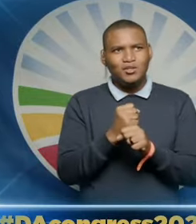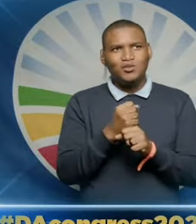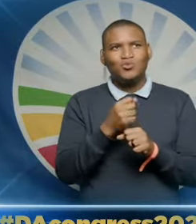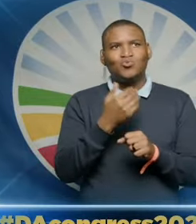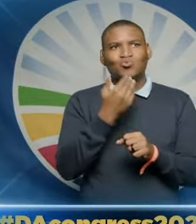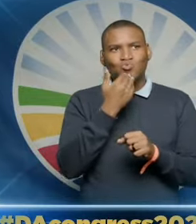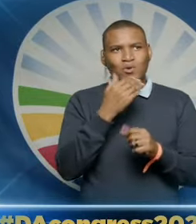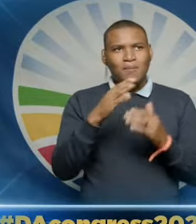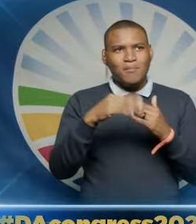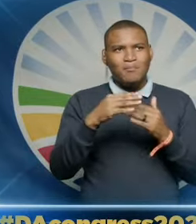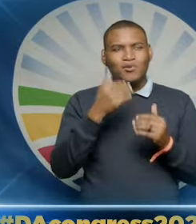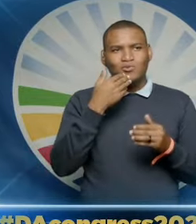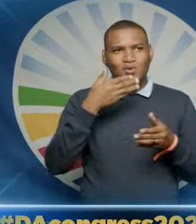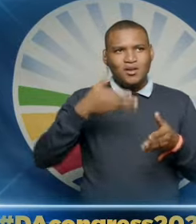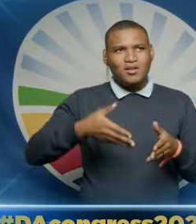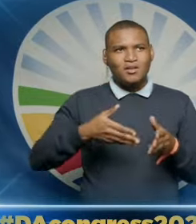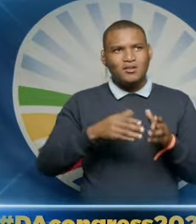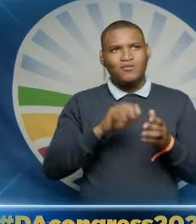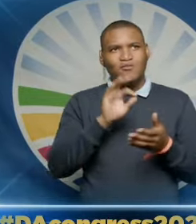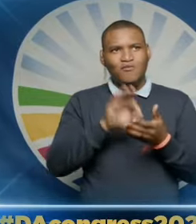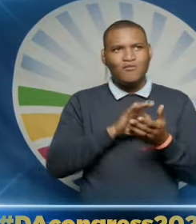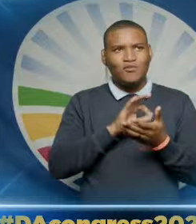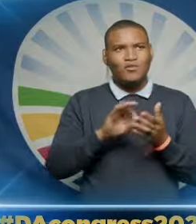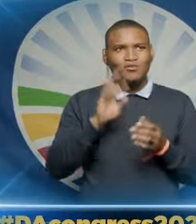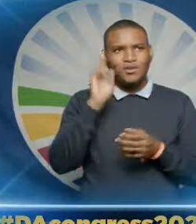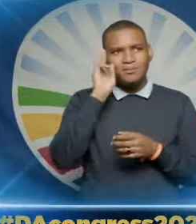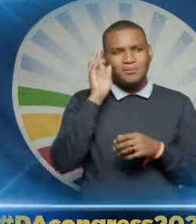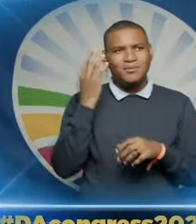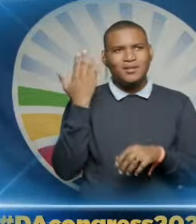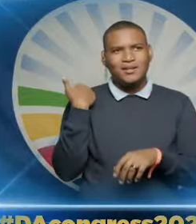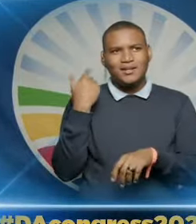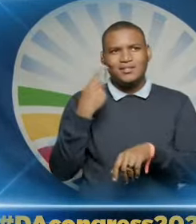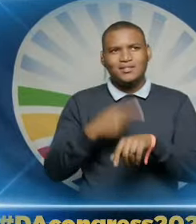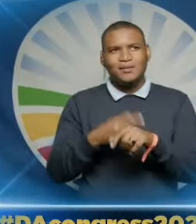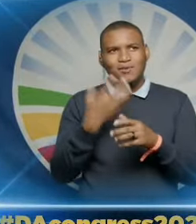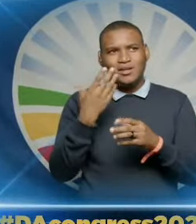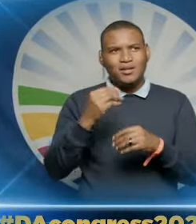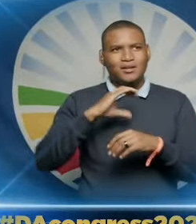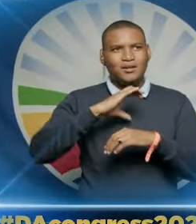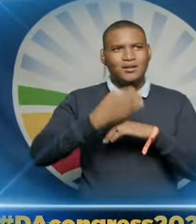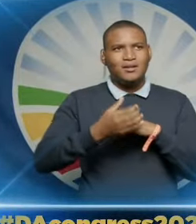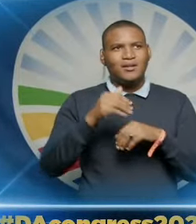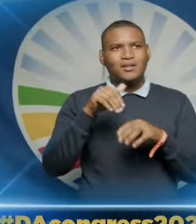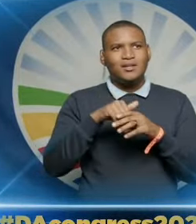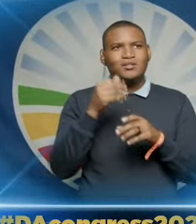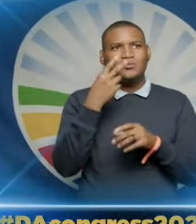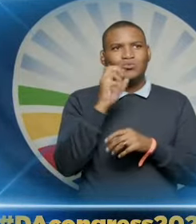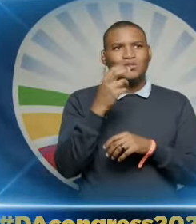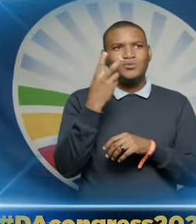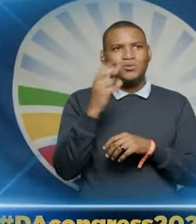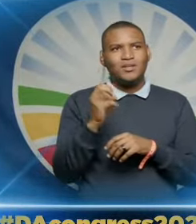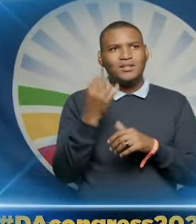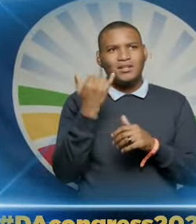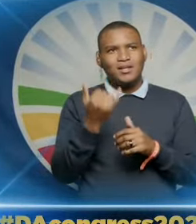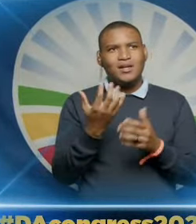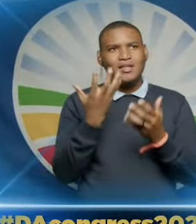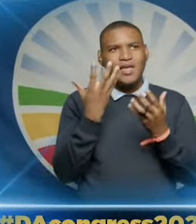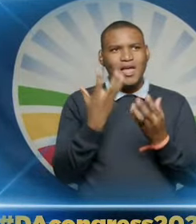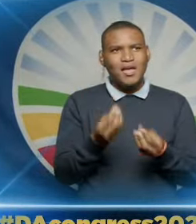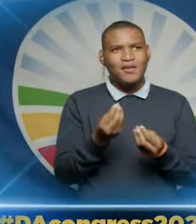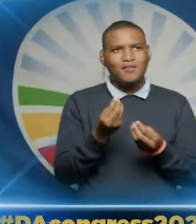delegates who are voting here today. So you'll recall that the last time we had a Congress was in 2020, and now we are having